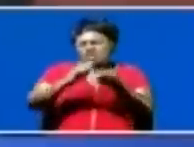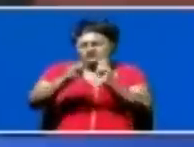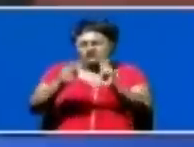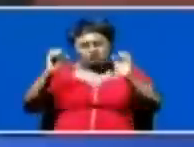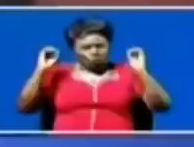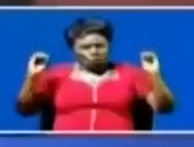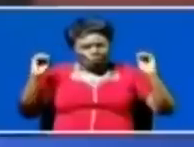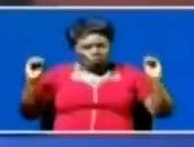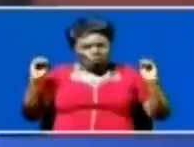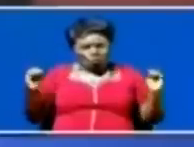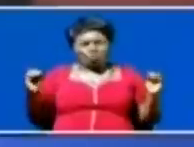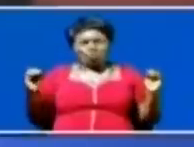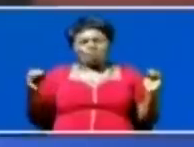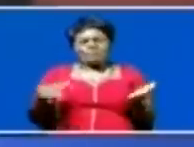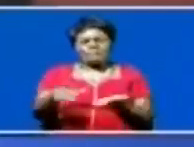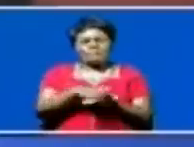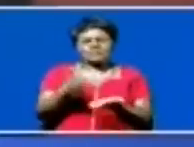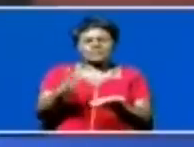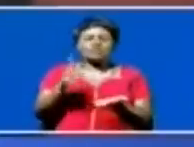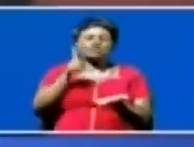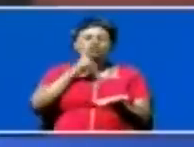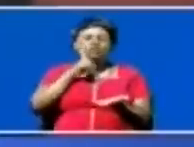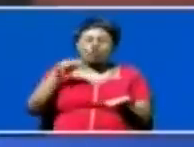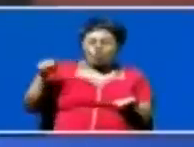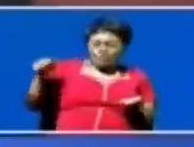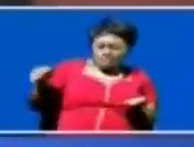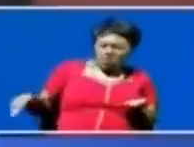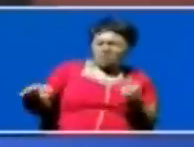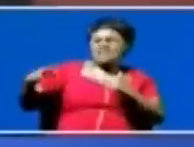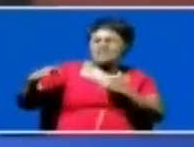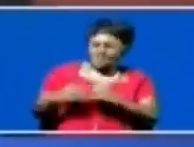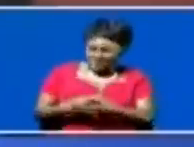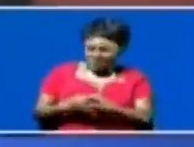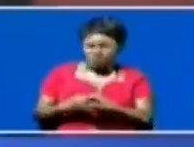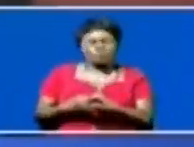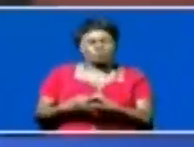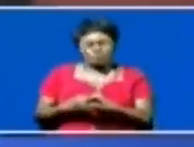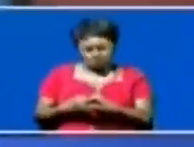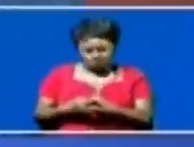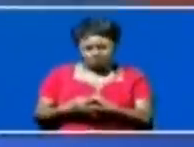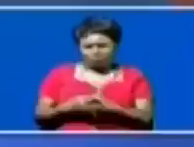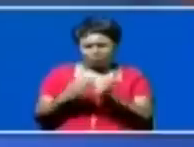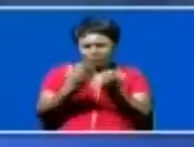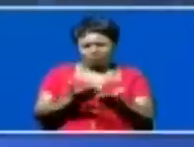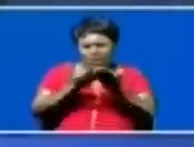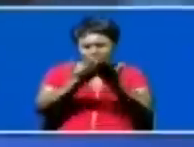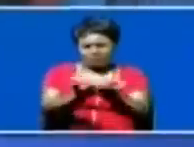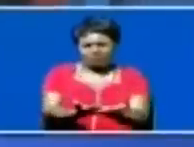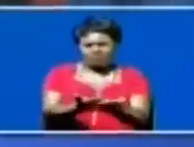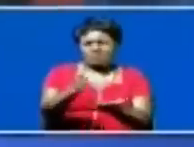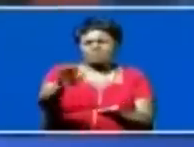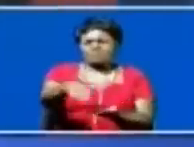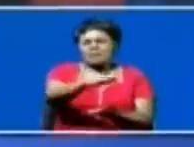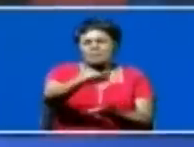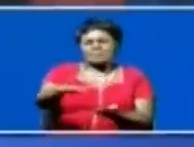amendment. And it's on that premise that tomorrow morning at 8 in the morning, they will be presenting it to the